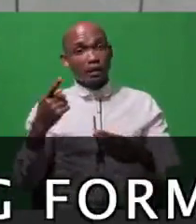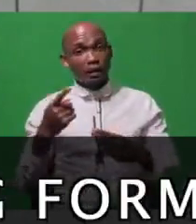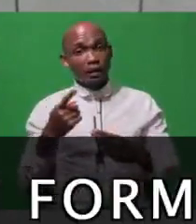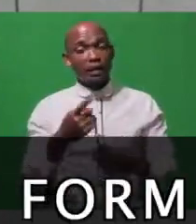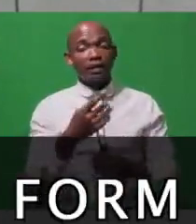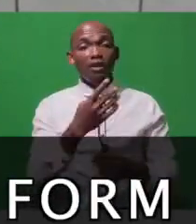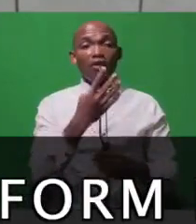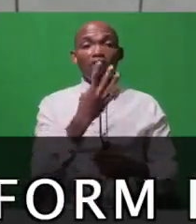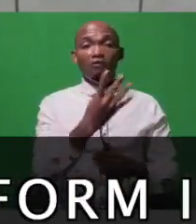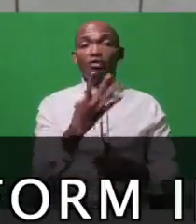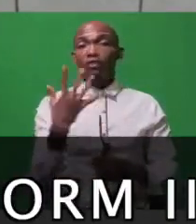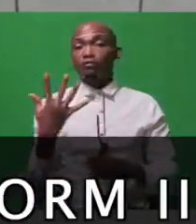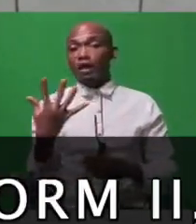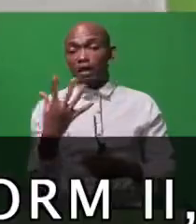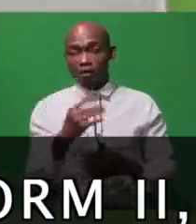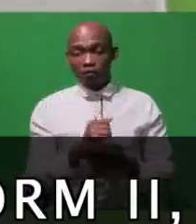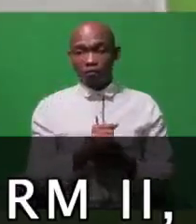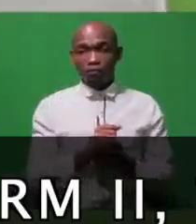60,645.